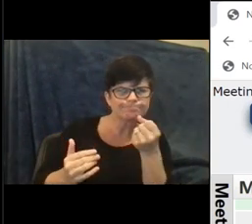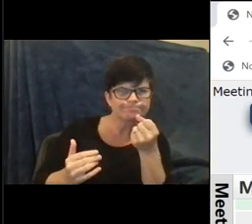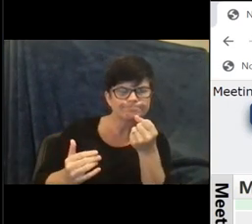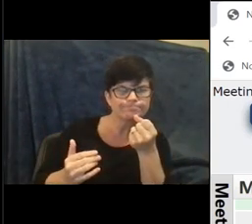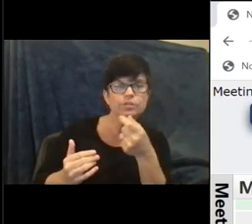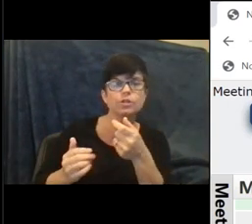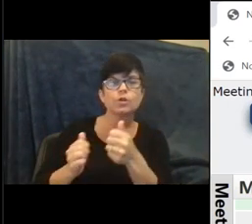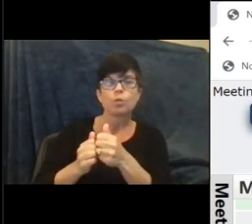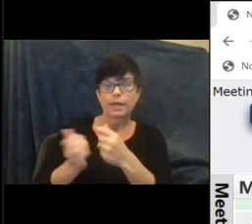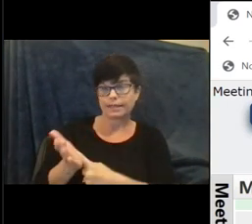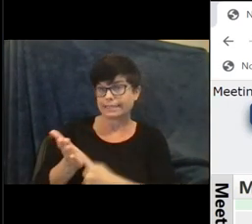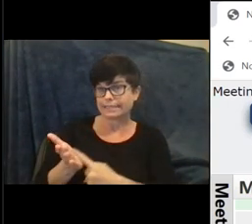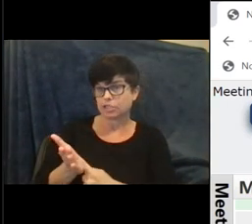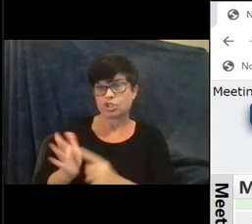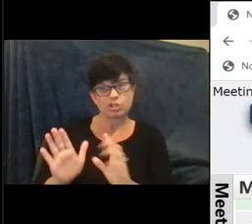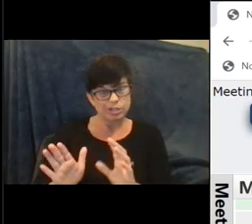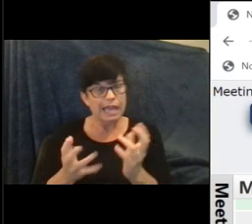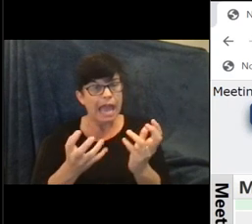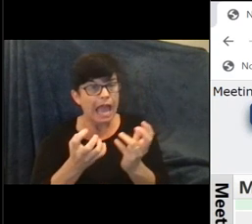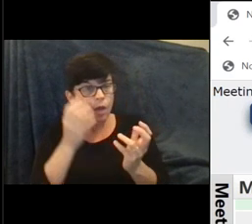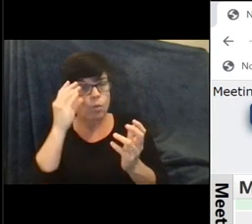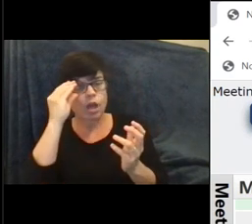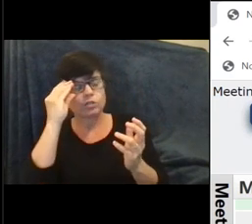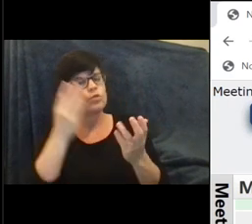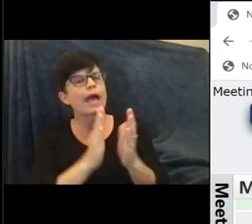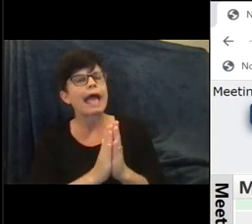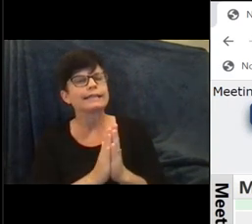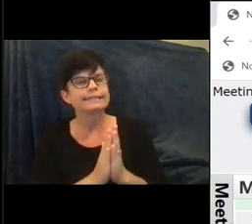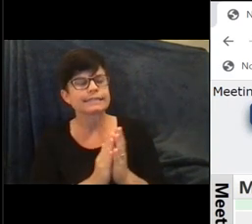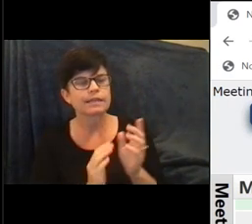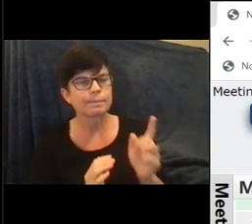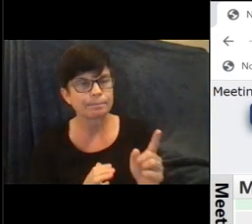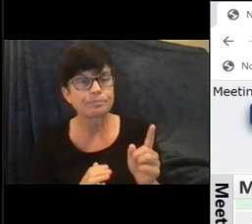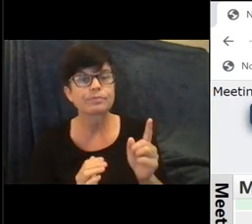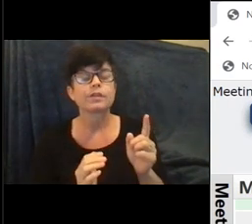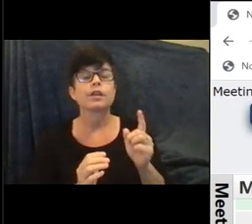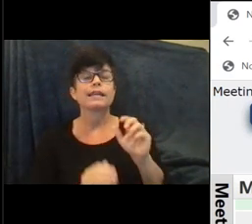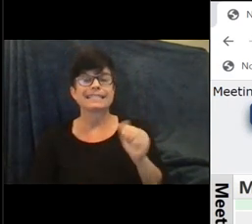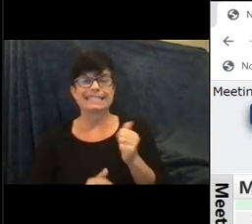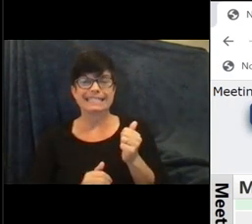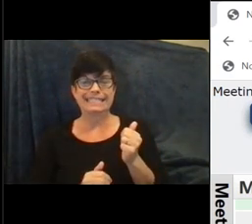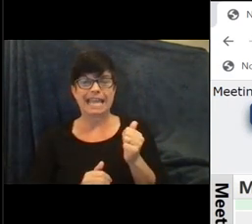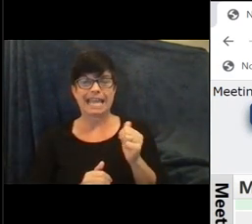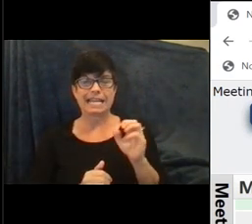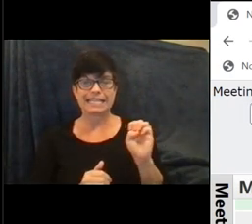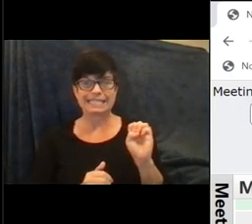it with discussion? I wanted to just ask you with regard to 10E,